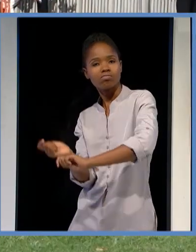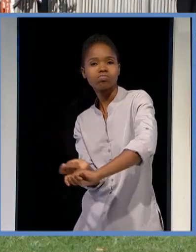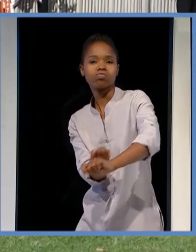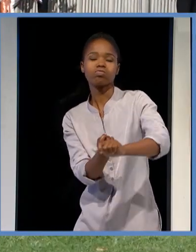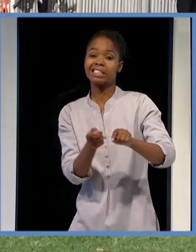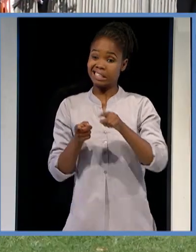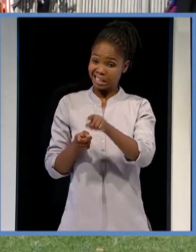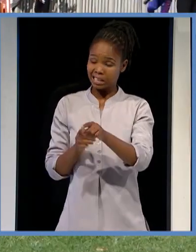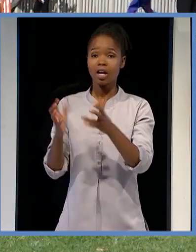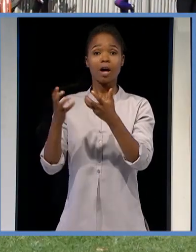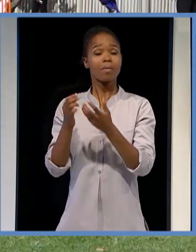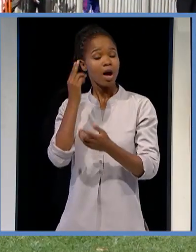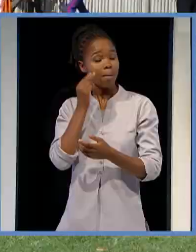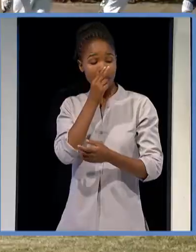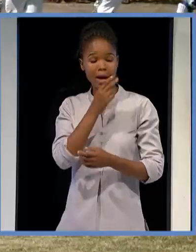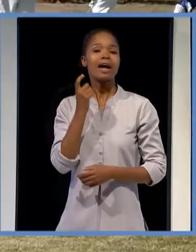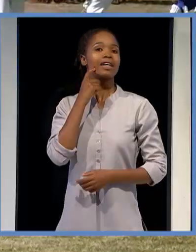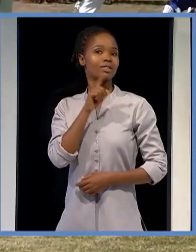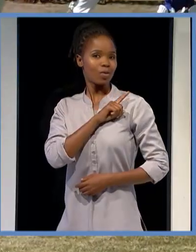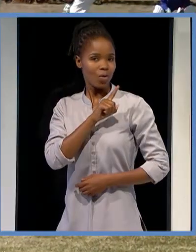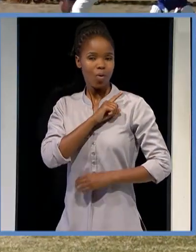it's a lot easier to play because it's rolling on the ground.